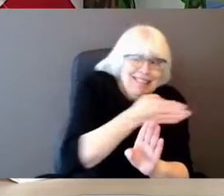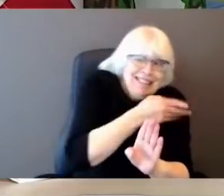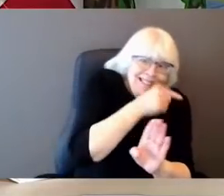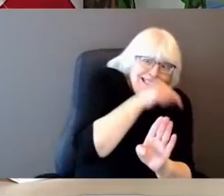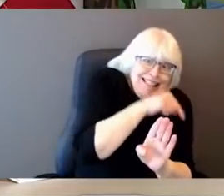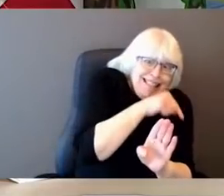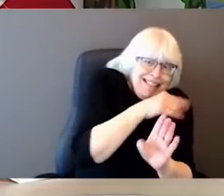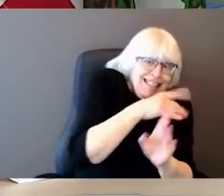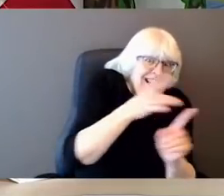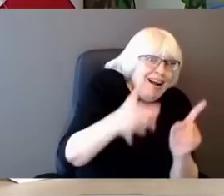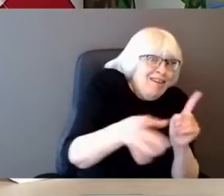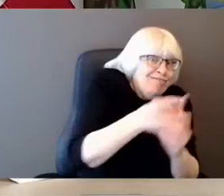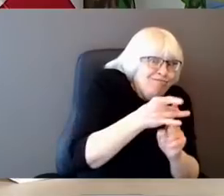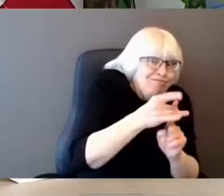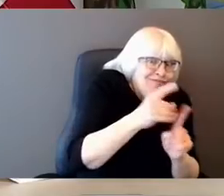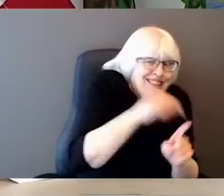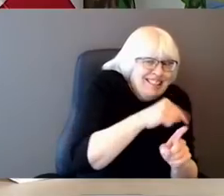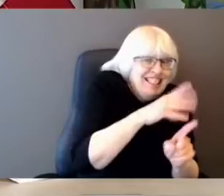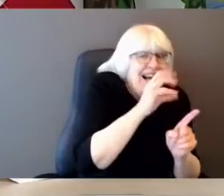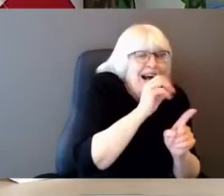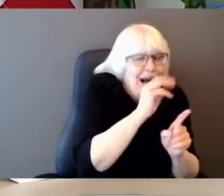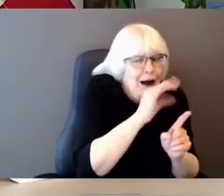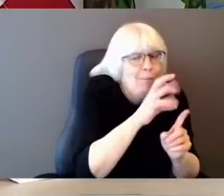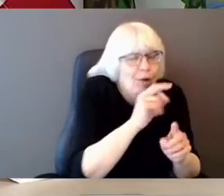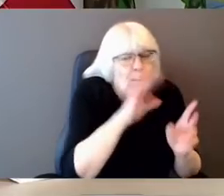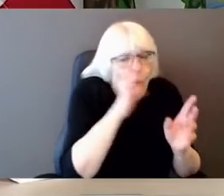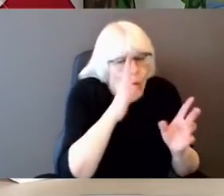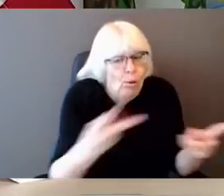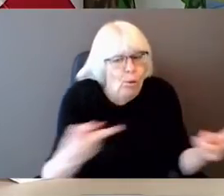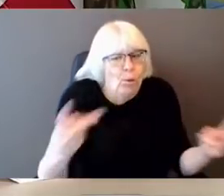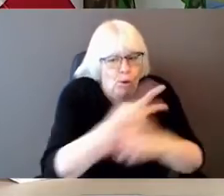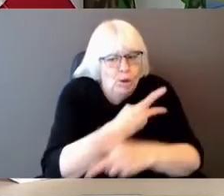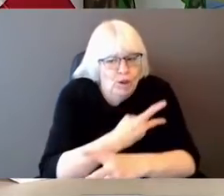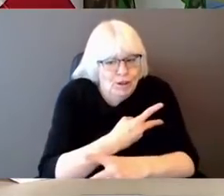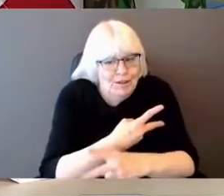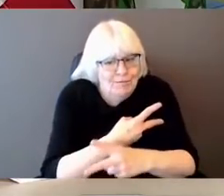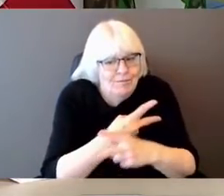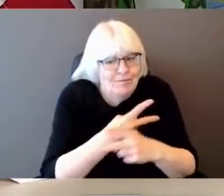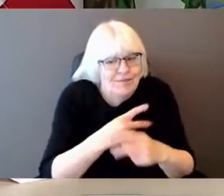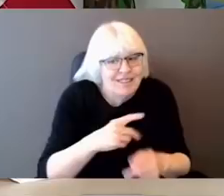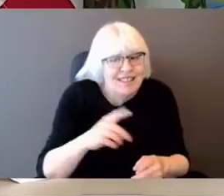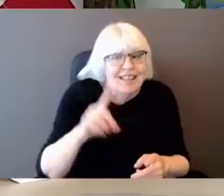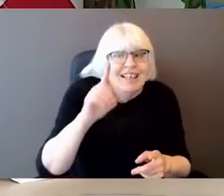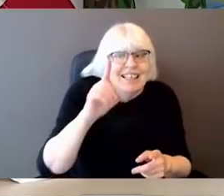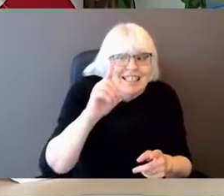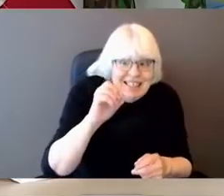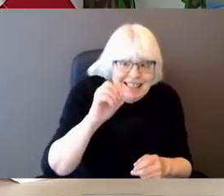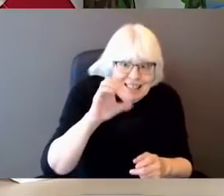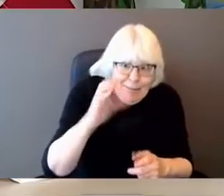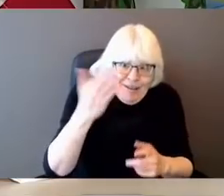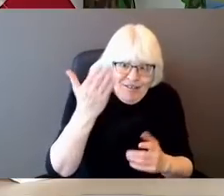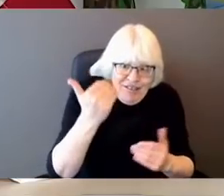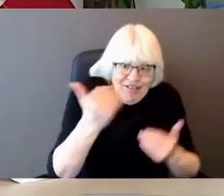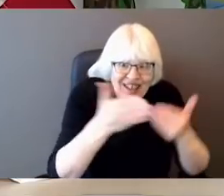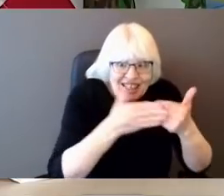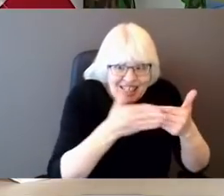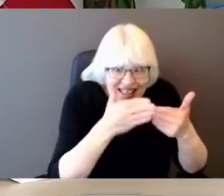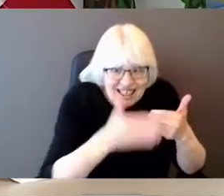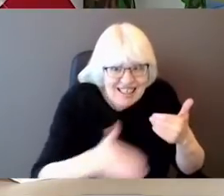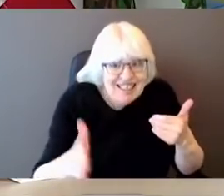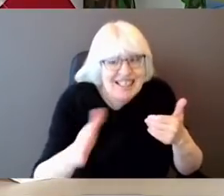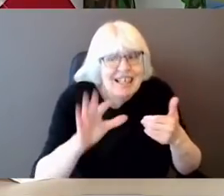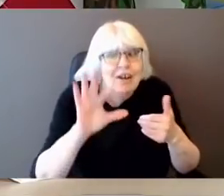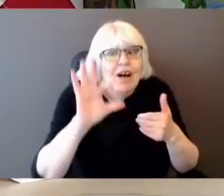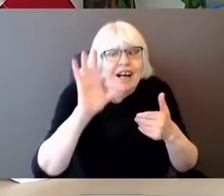on December 15th, 90% or more of our cases detected on that day and after are Omicron variant. But before